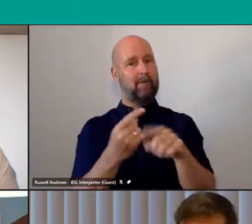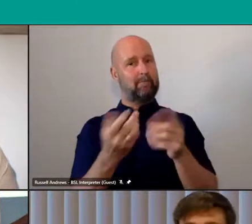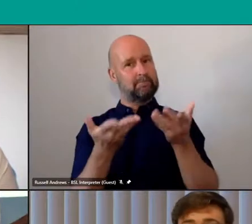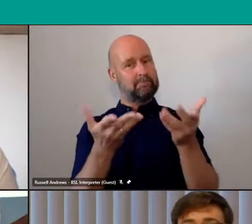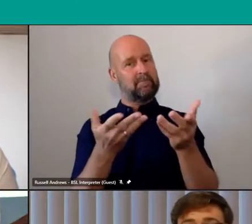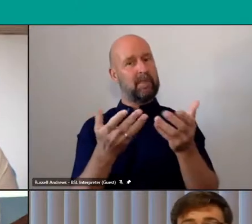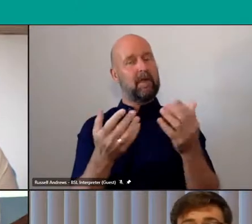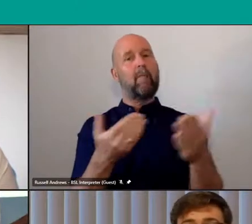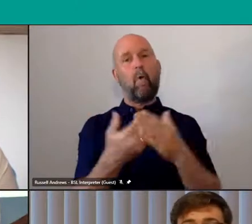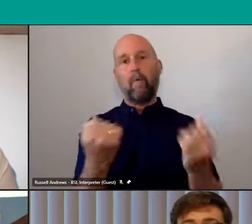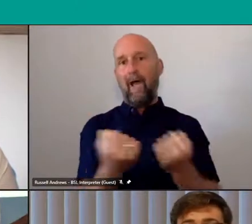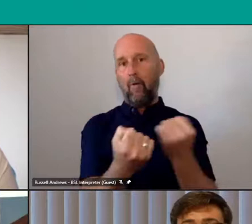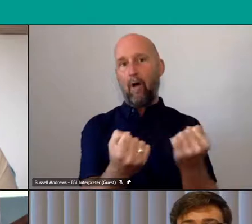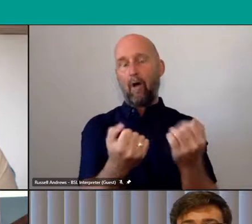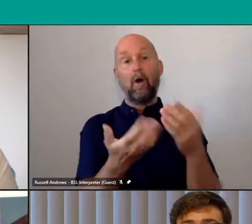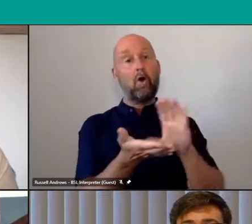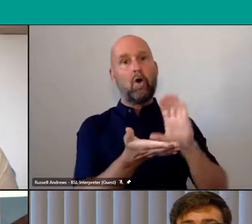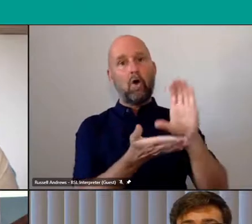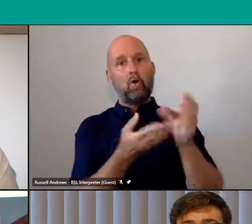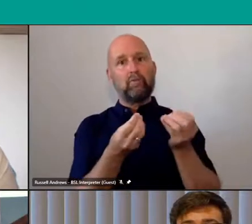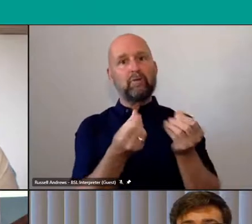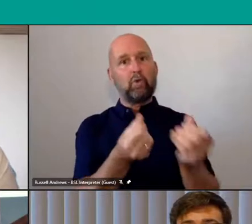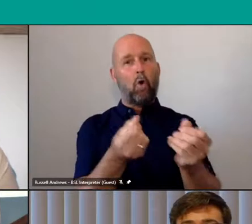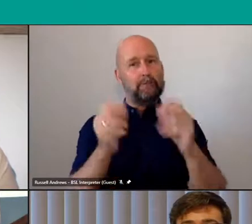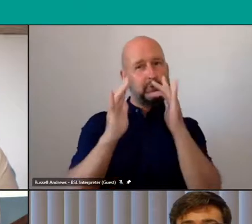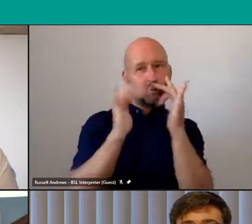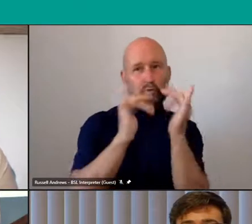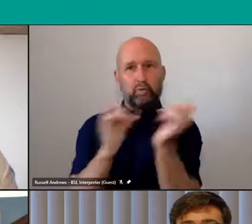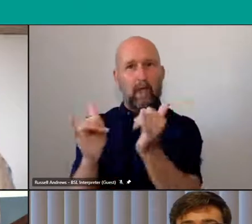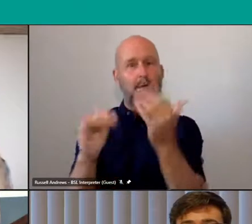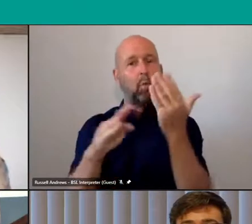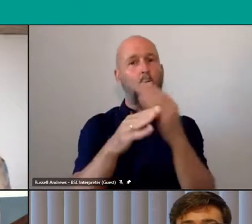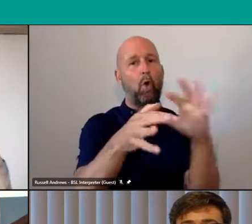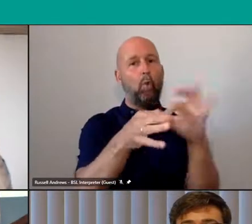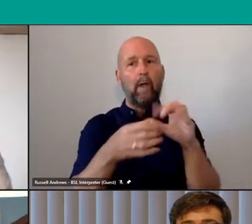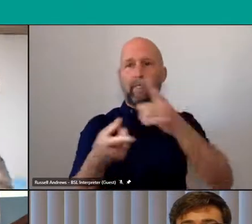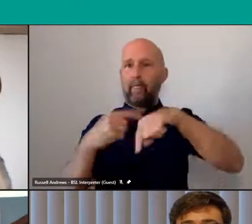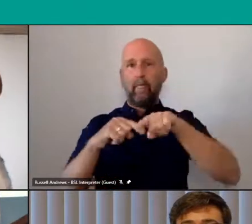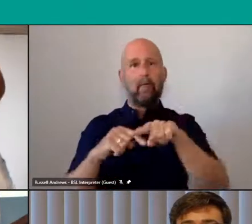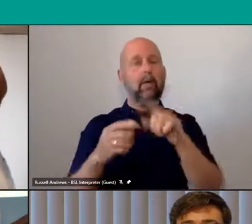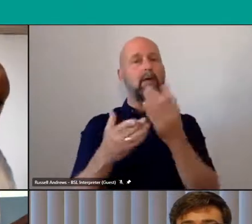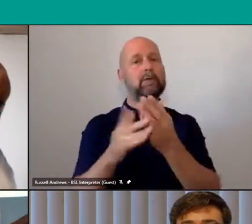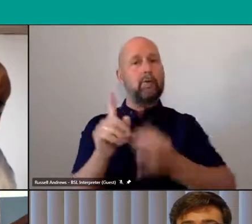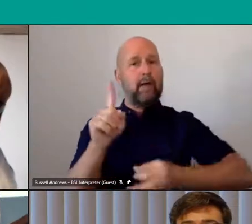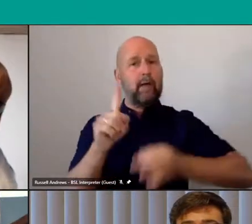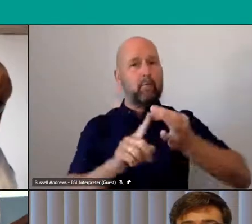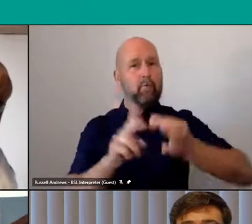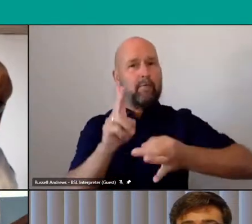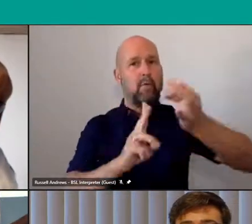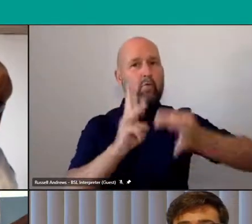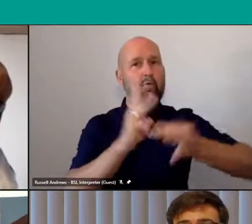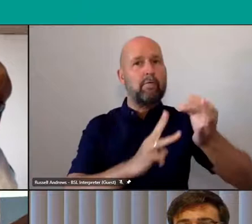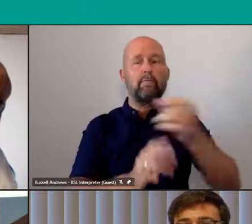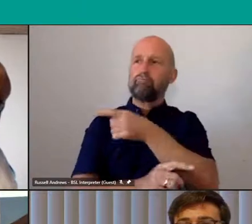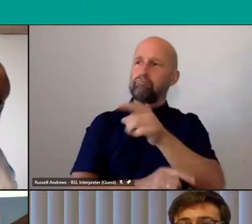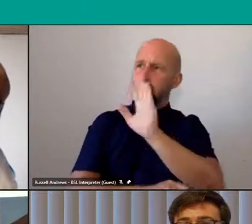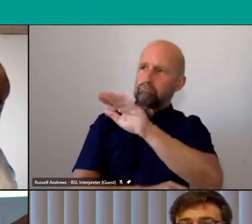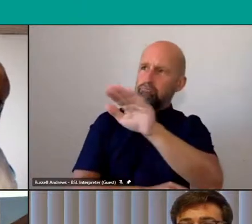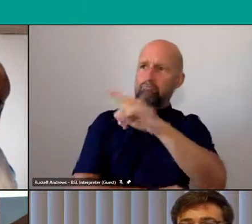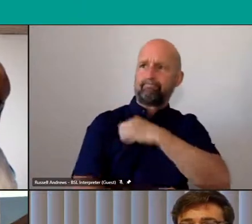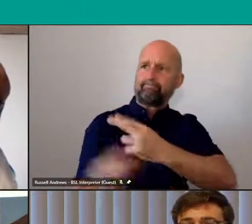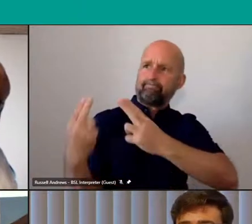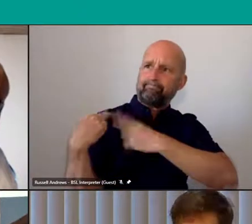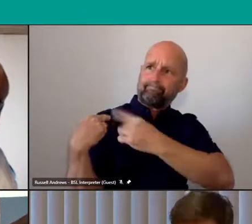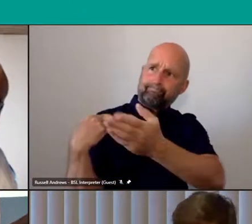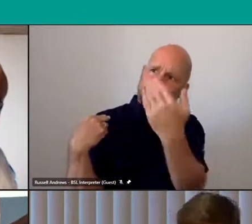mandate, resources to scrutinise, to work with public bodies, to drive progress and hold everyone to account for the